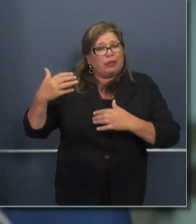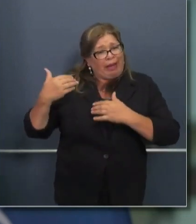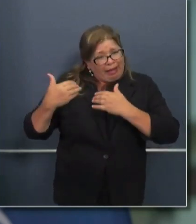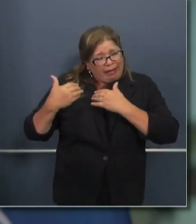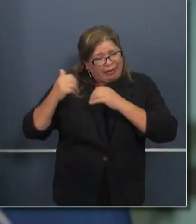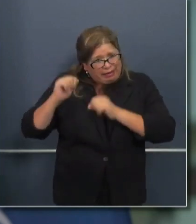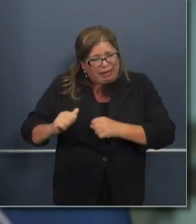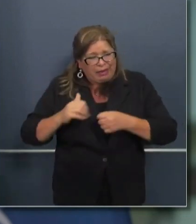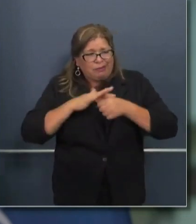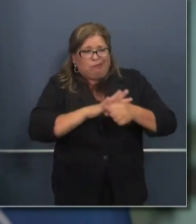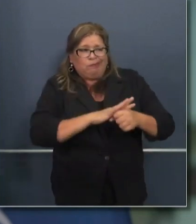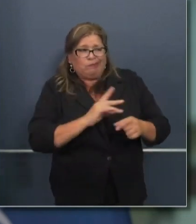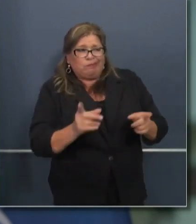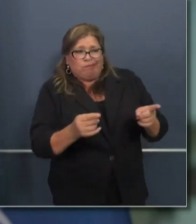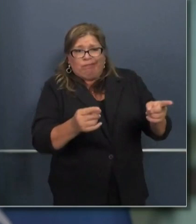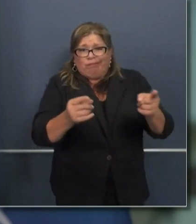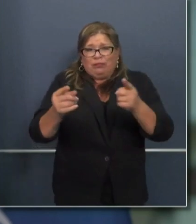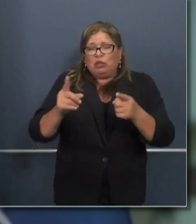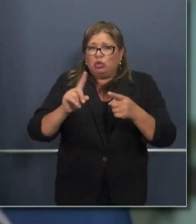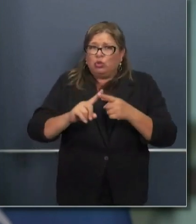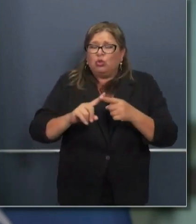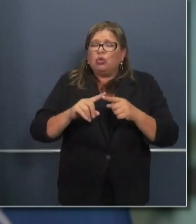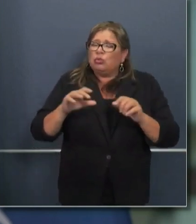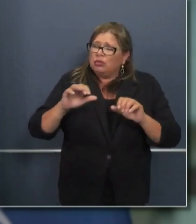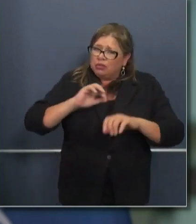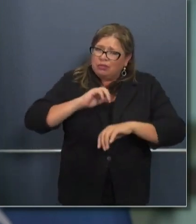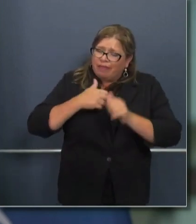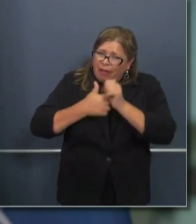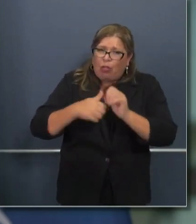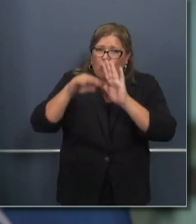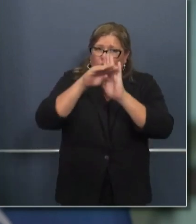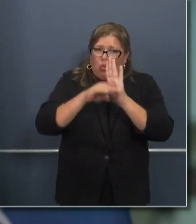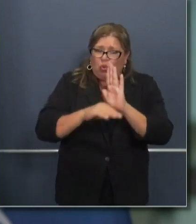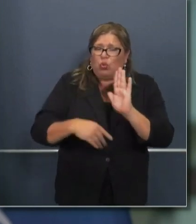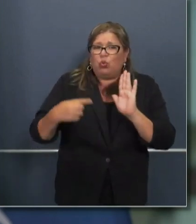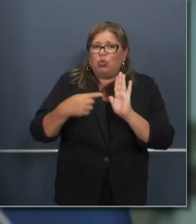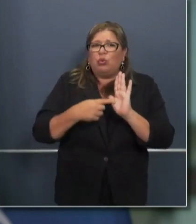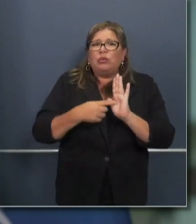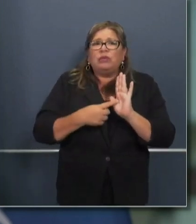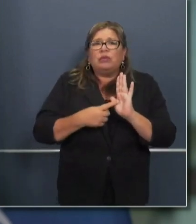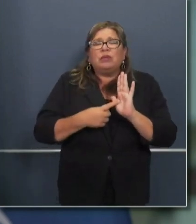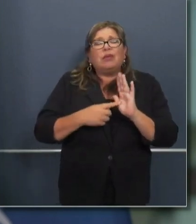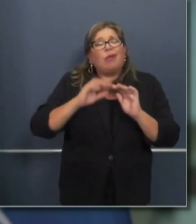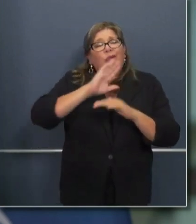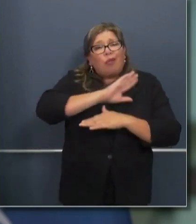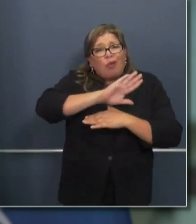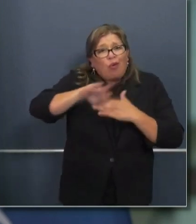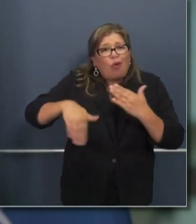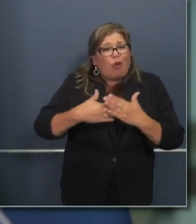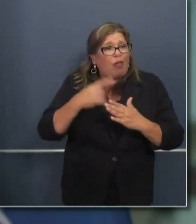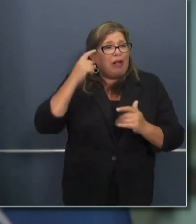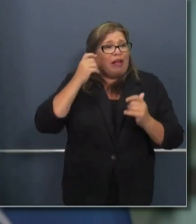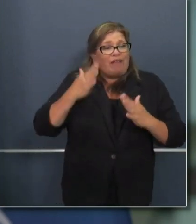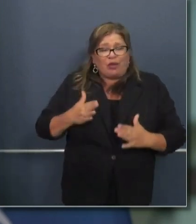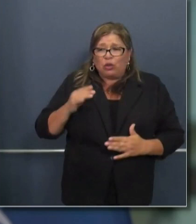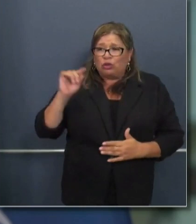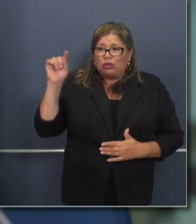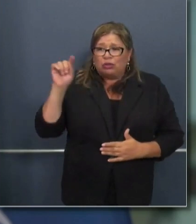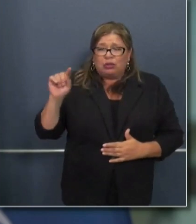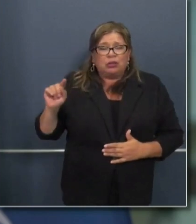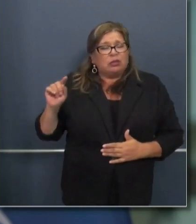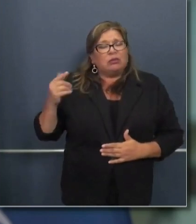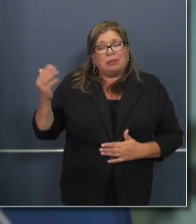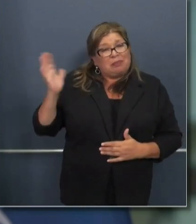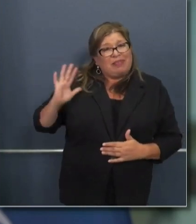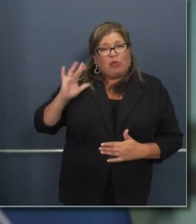President of the United States, comparing and contrasting best practices. There wasn't one governor that spoke that didn't speak up about the importance of